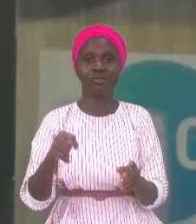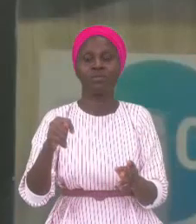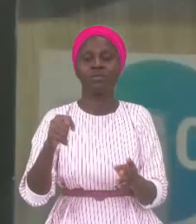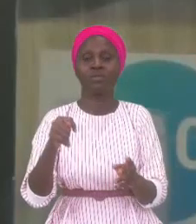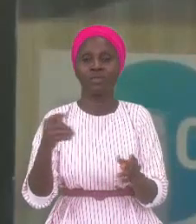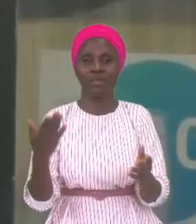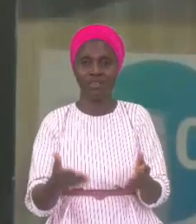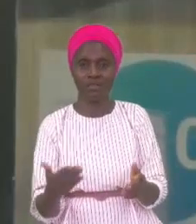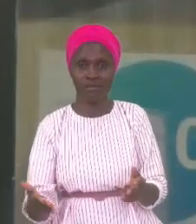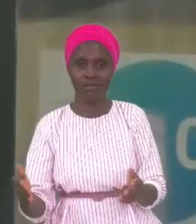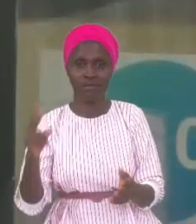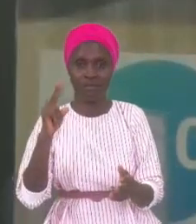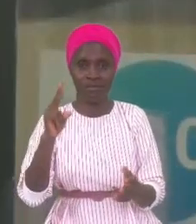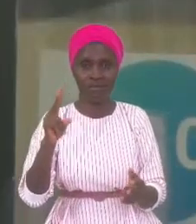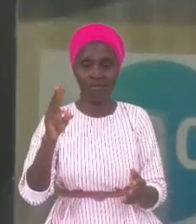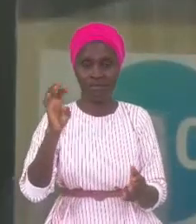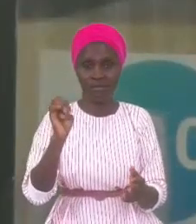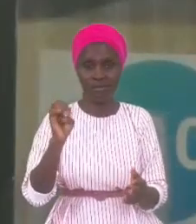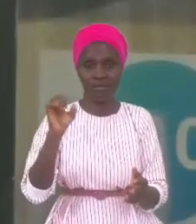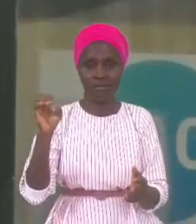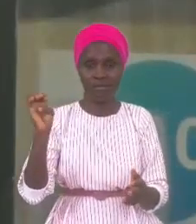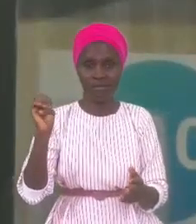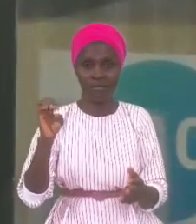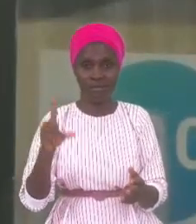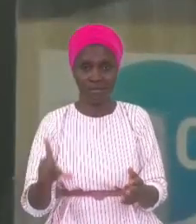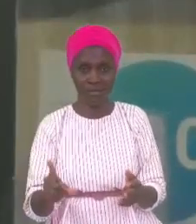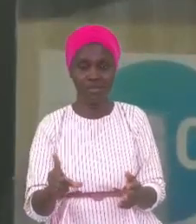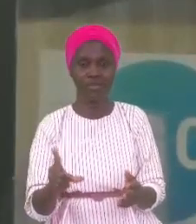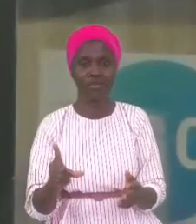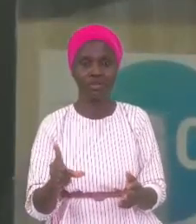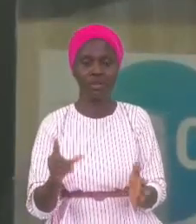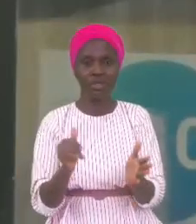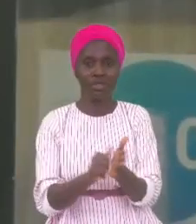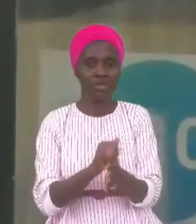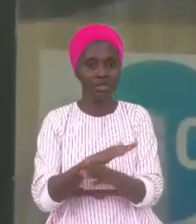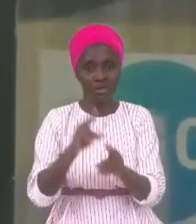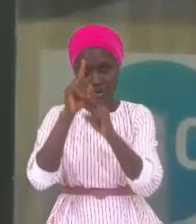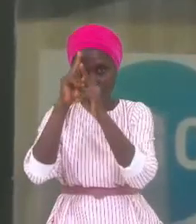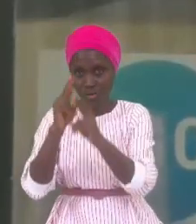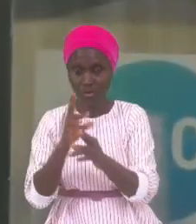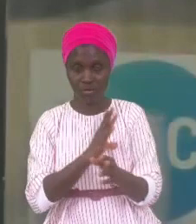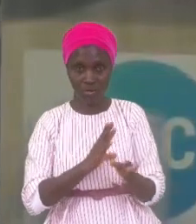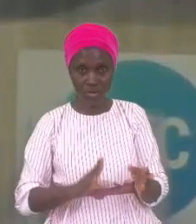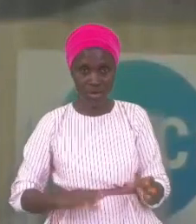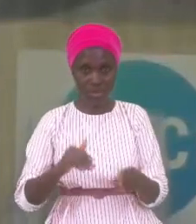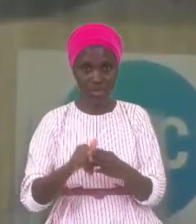their own lives, they will go to hell if they die in that condition. Then in